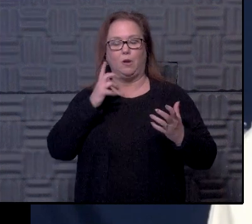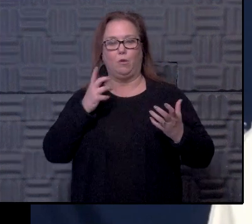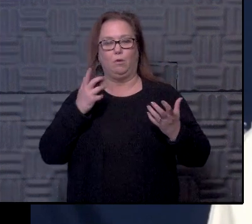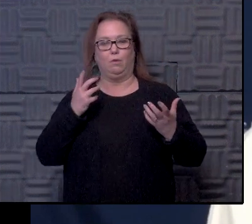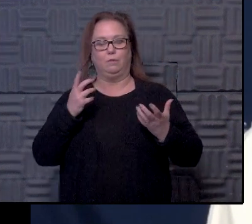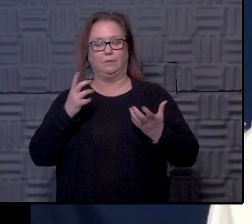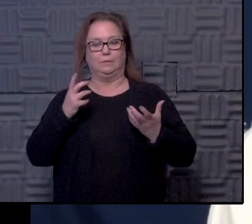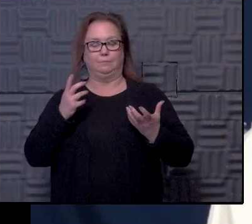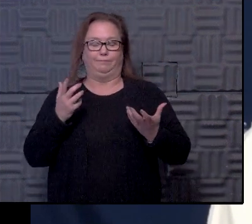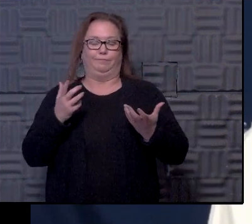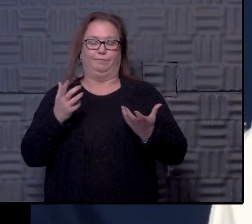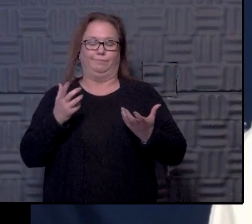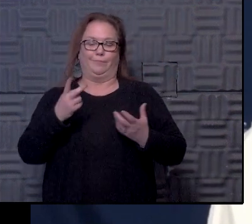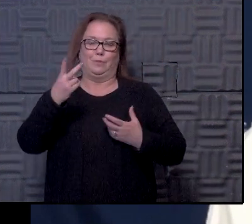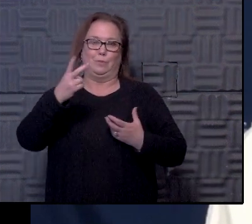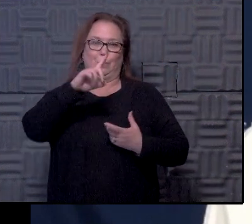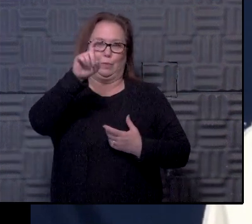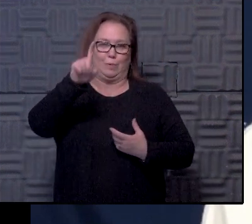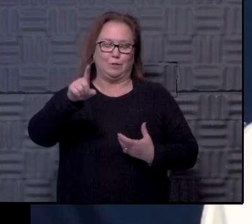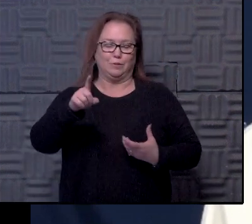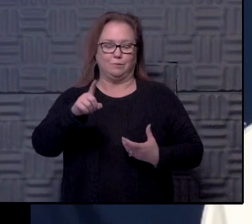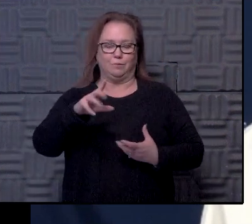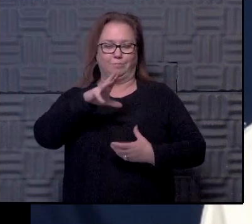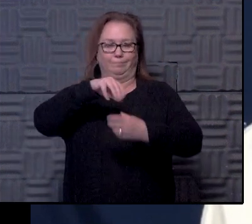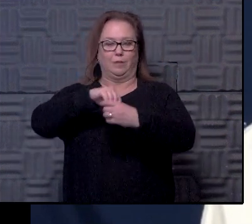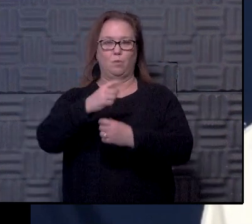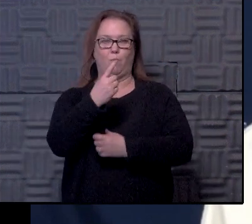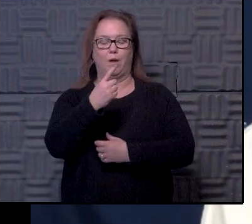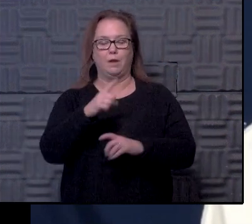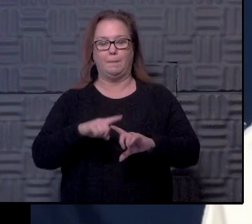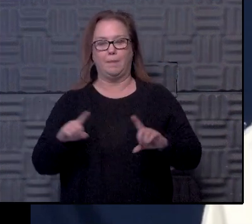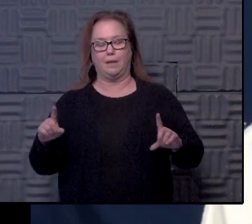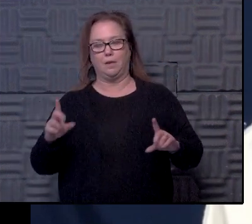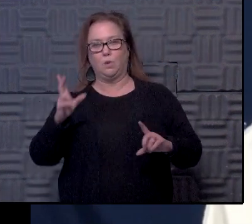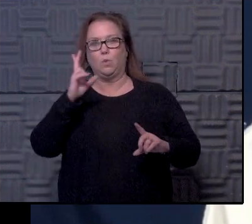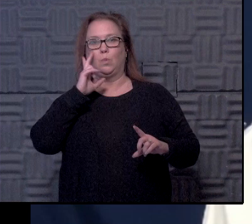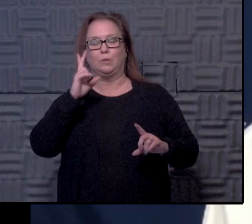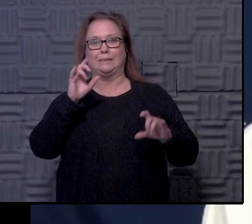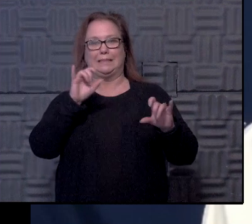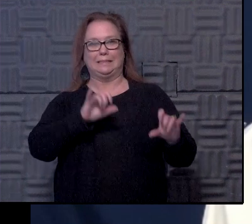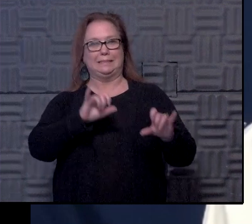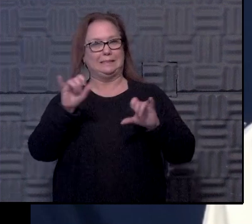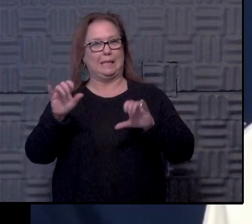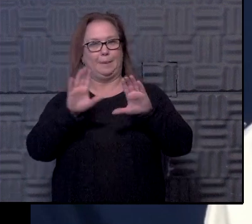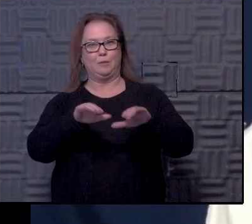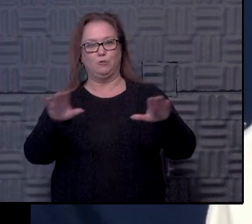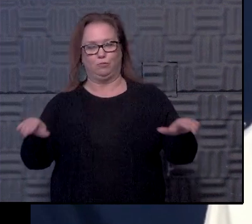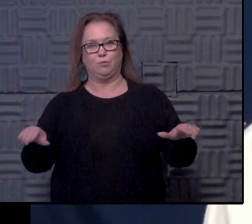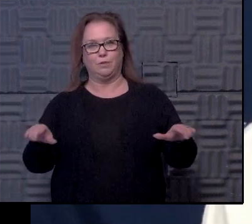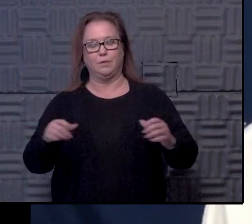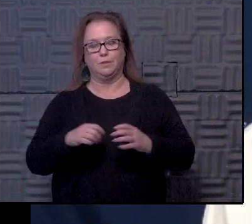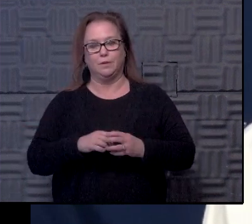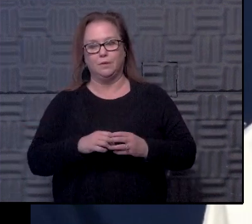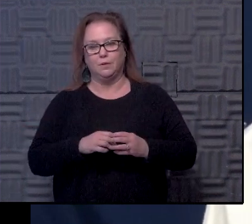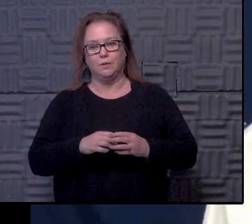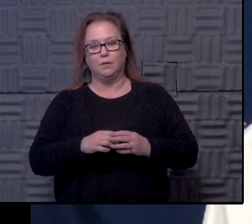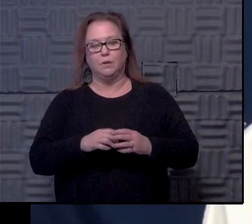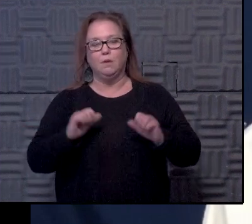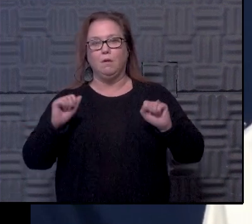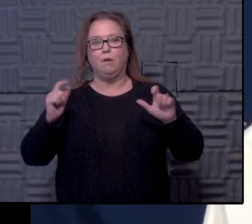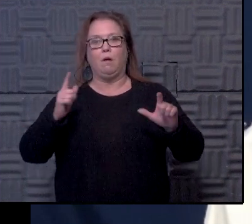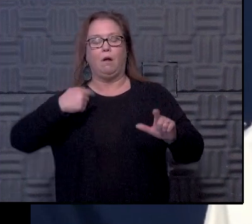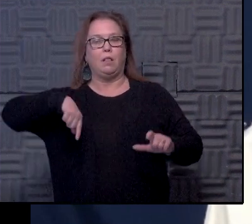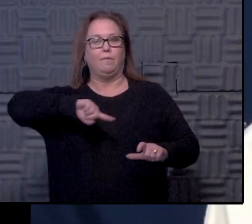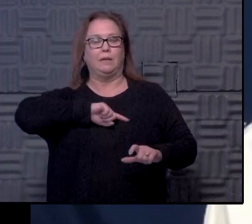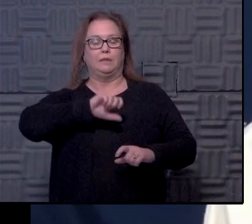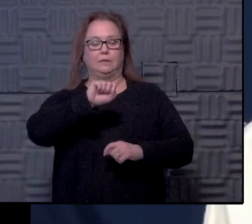two questions here a little bit, but we're seeing the same thing in children. So I think all of us,